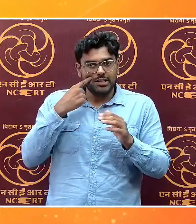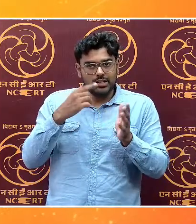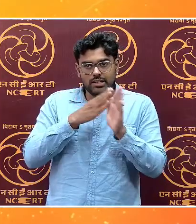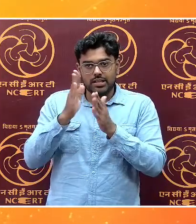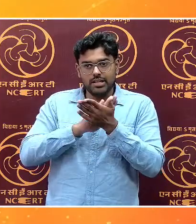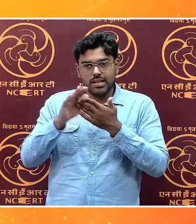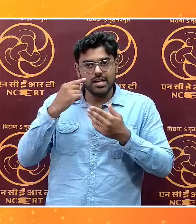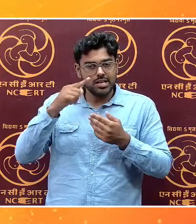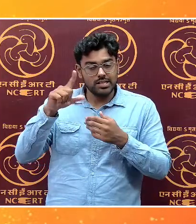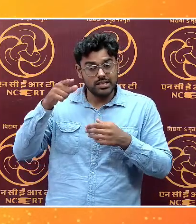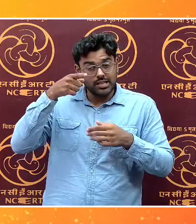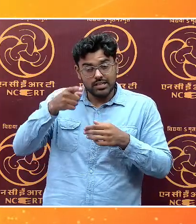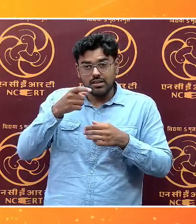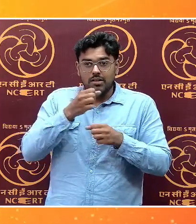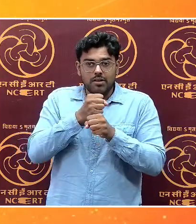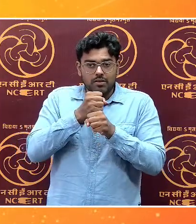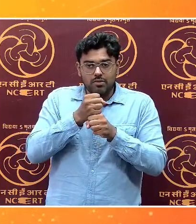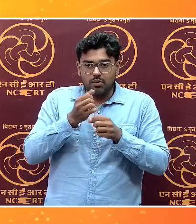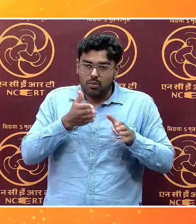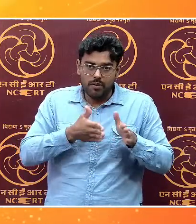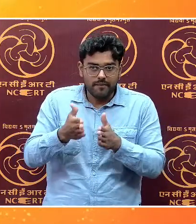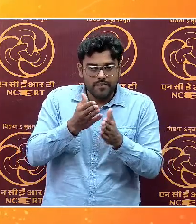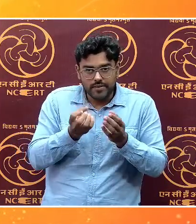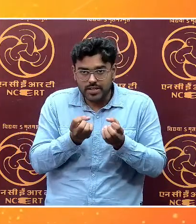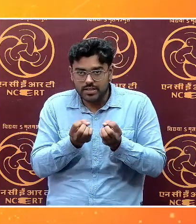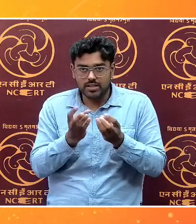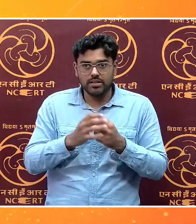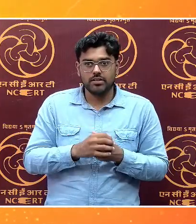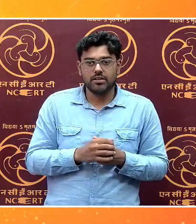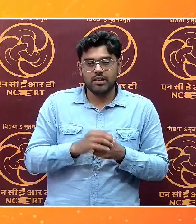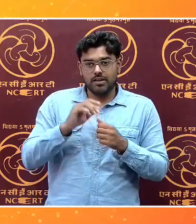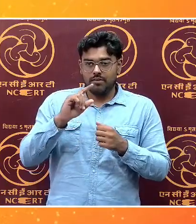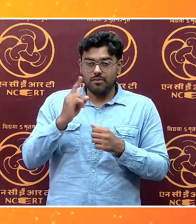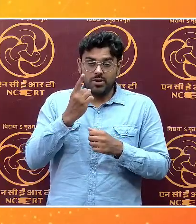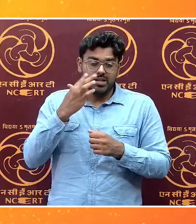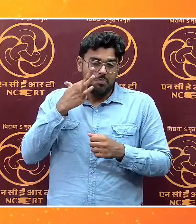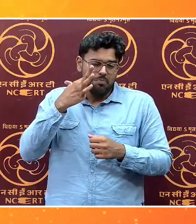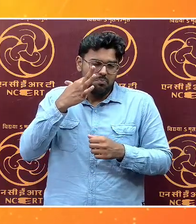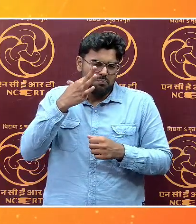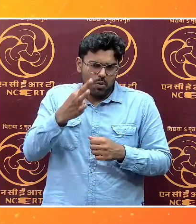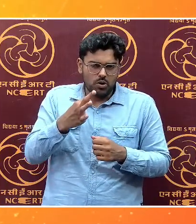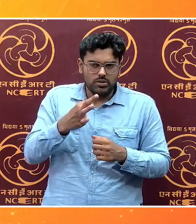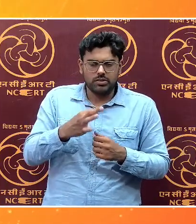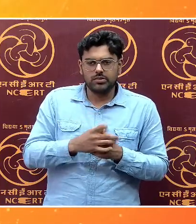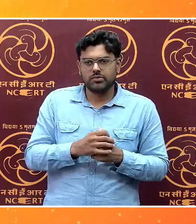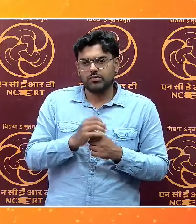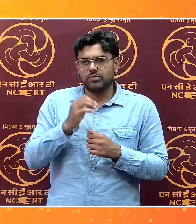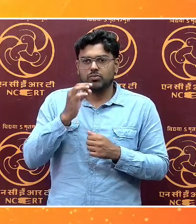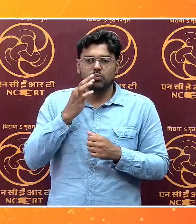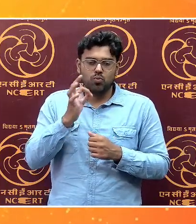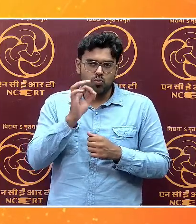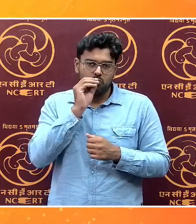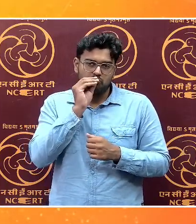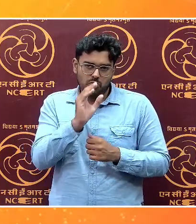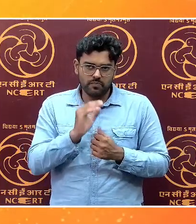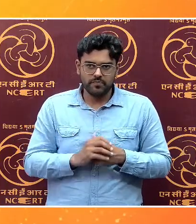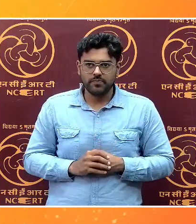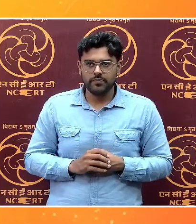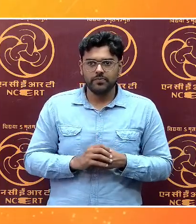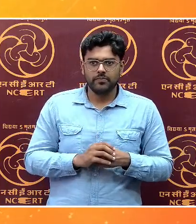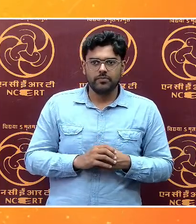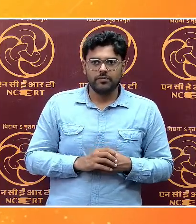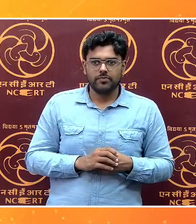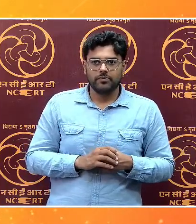Godavari, the sacred river, originates. So this is the first important fact about Godavari.